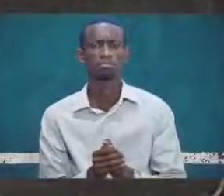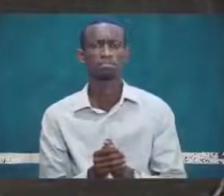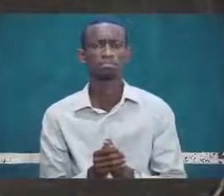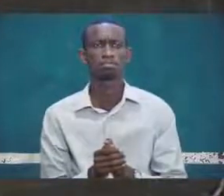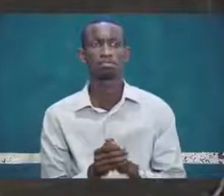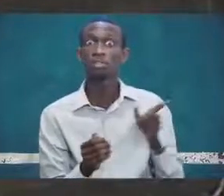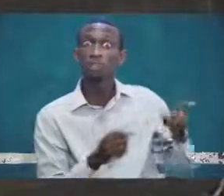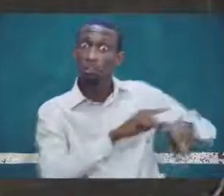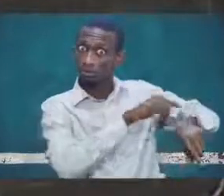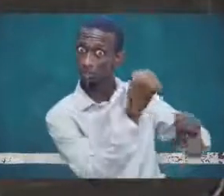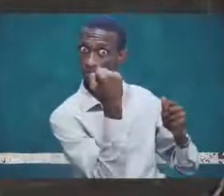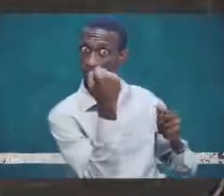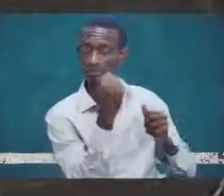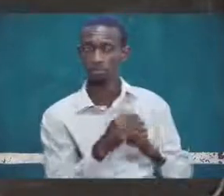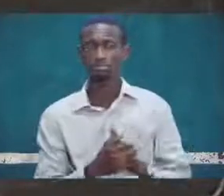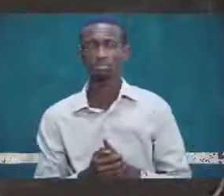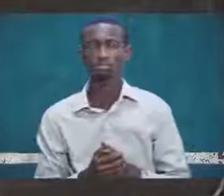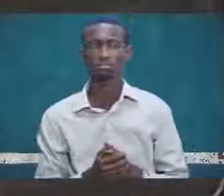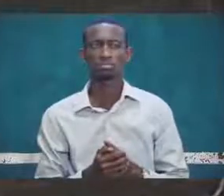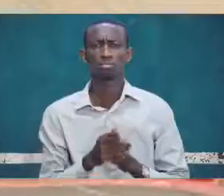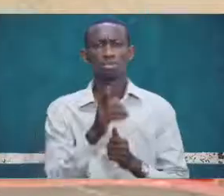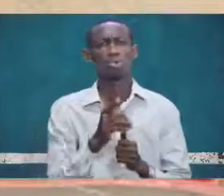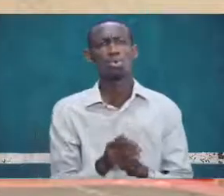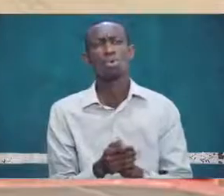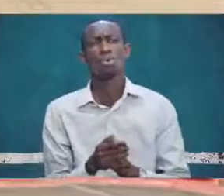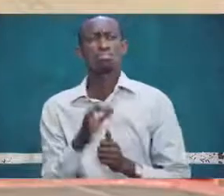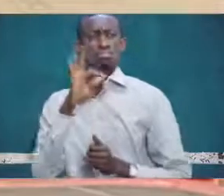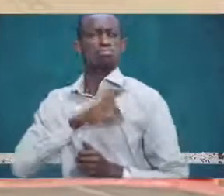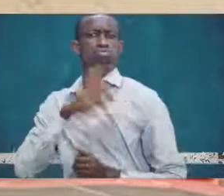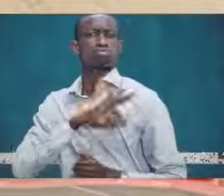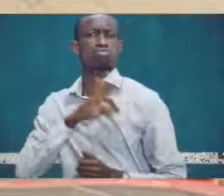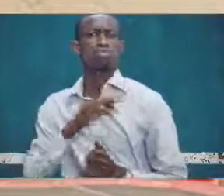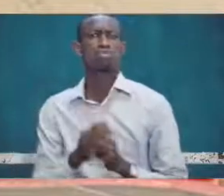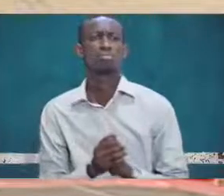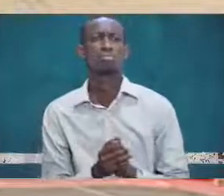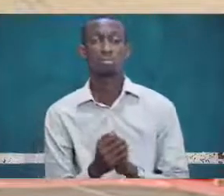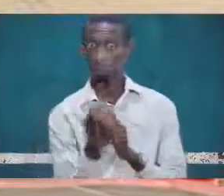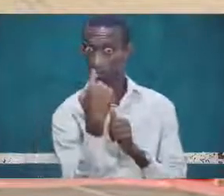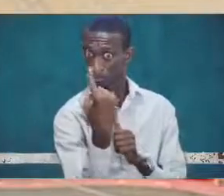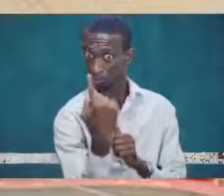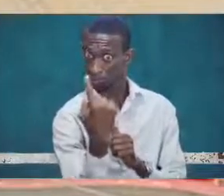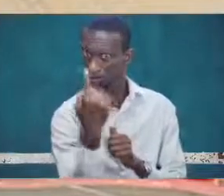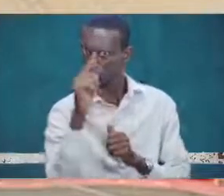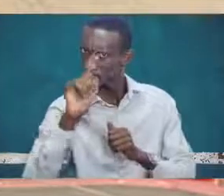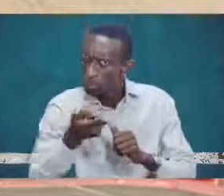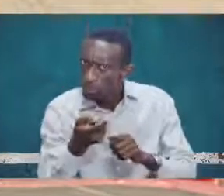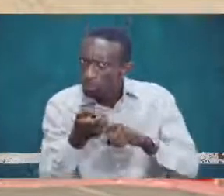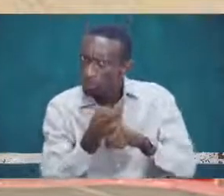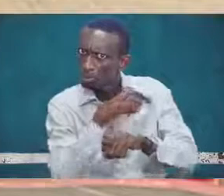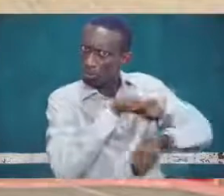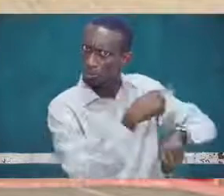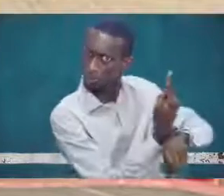These 5 hours, of course, you will be having to get this 1,000 you get per 1 hour, and